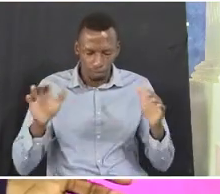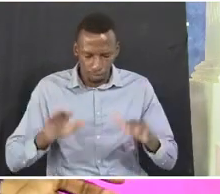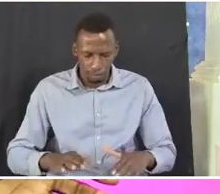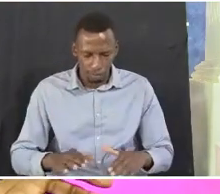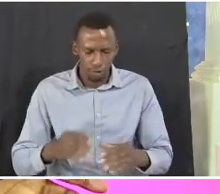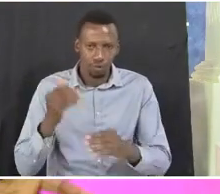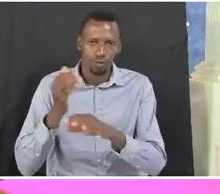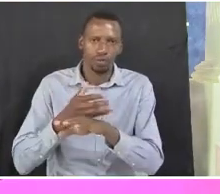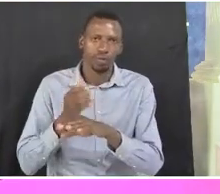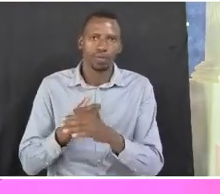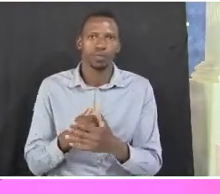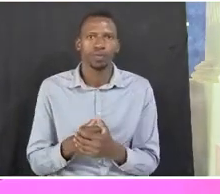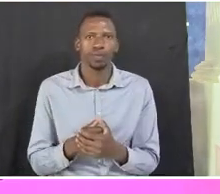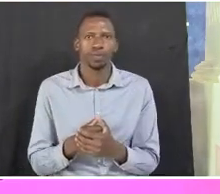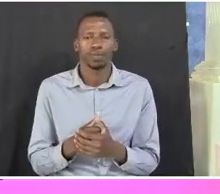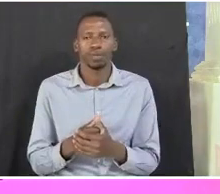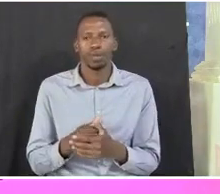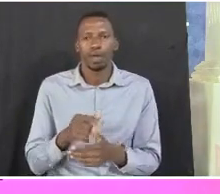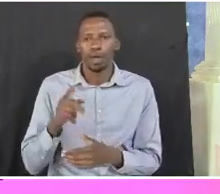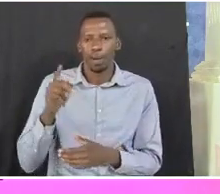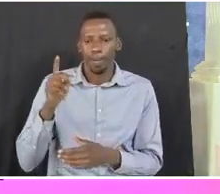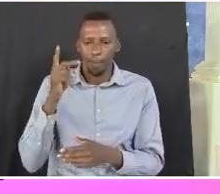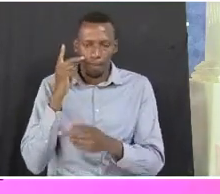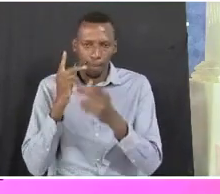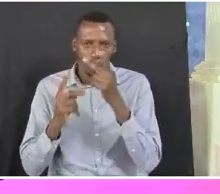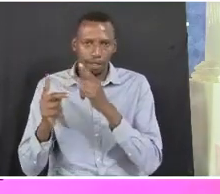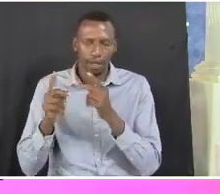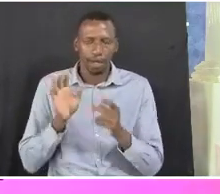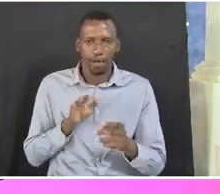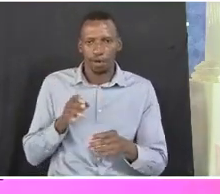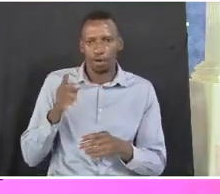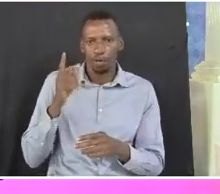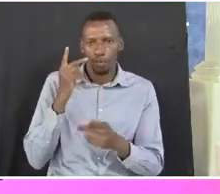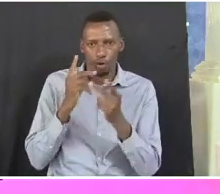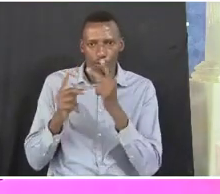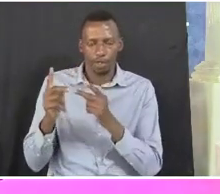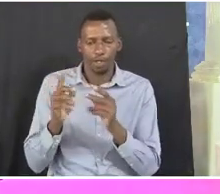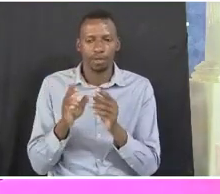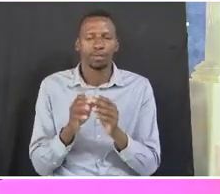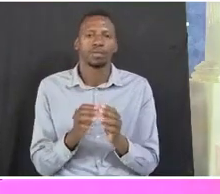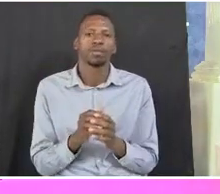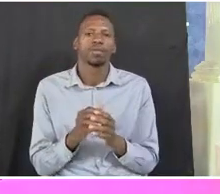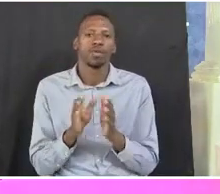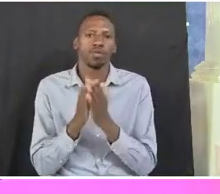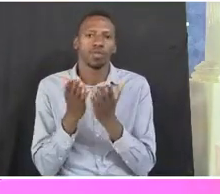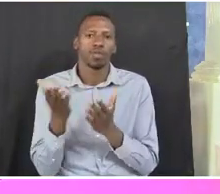images. Patrons and Proverbs, page 90. Dear saints,